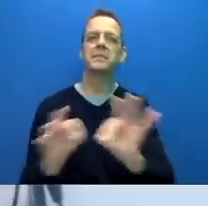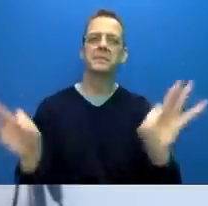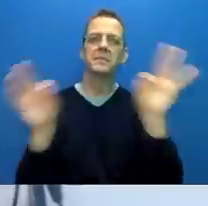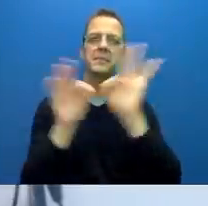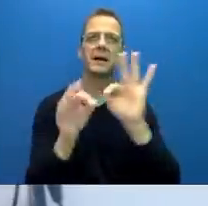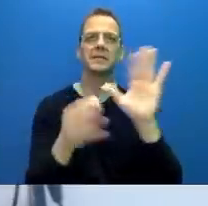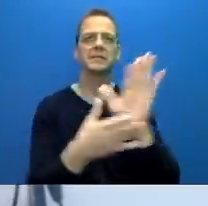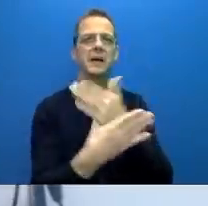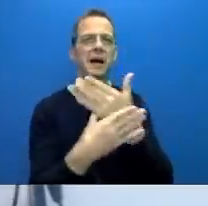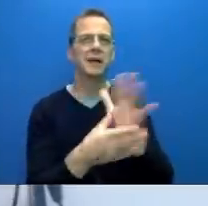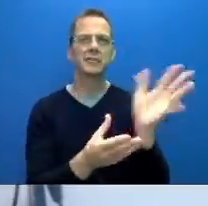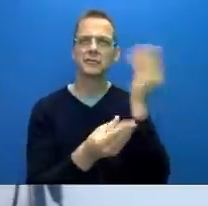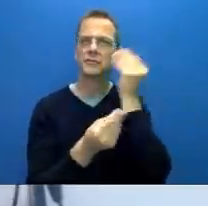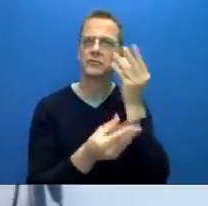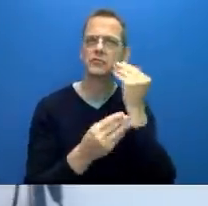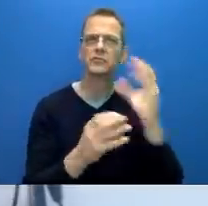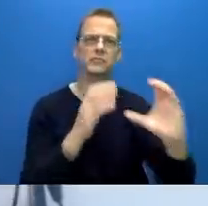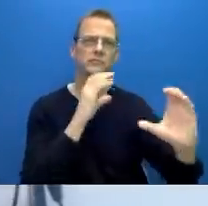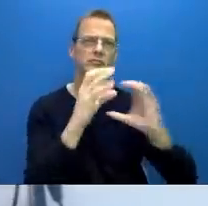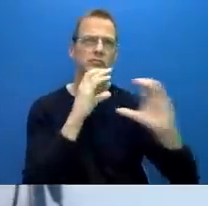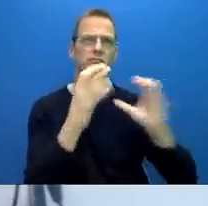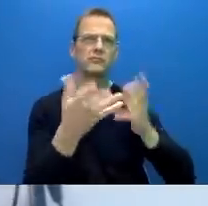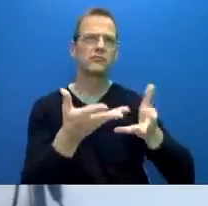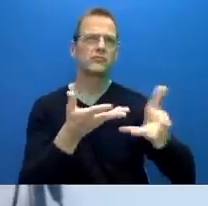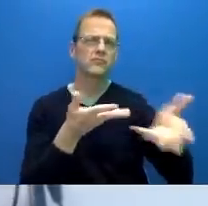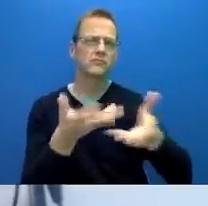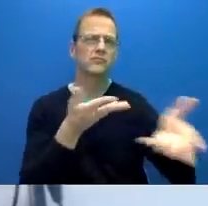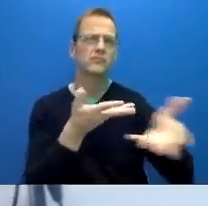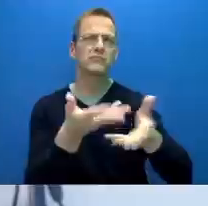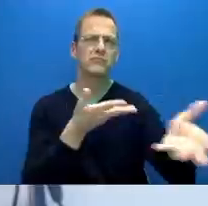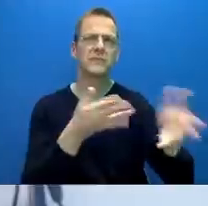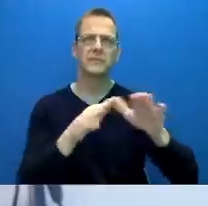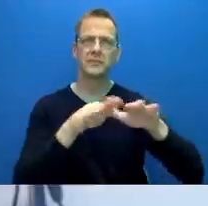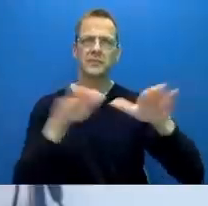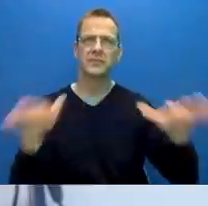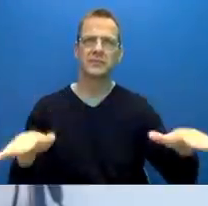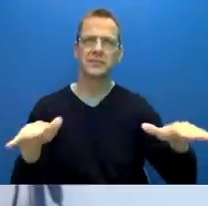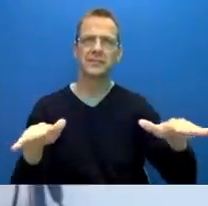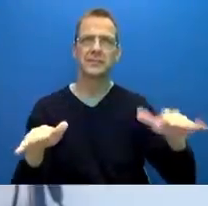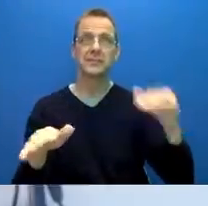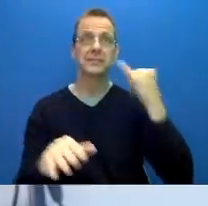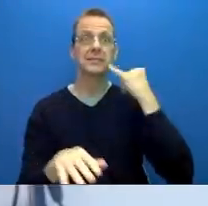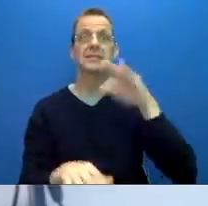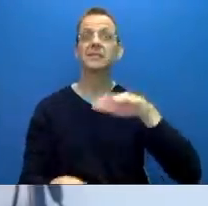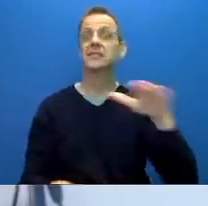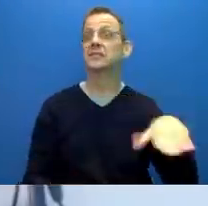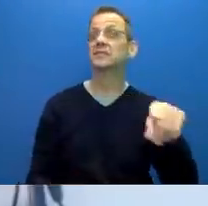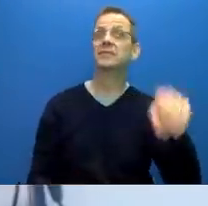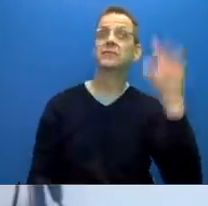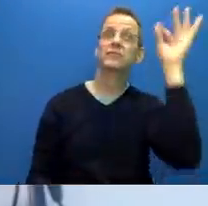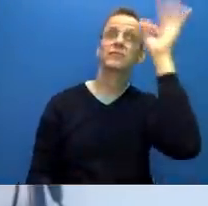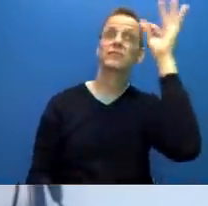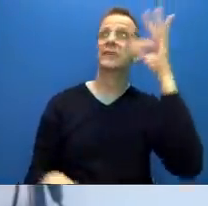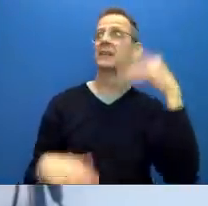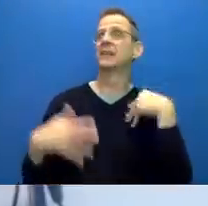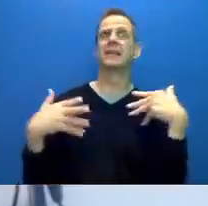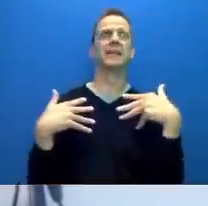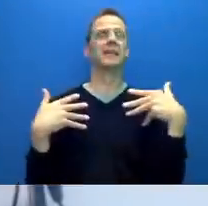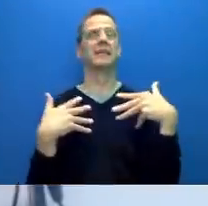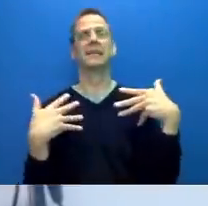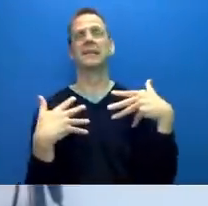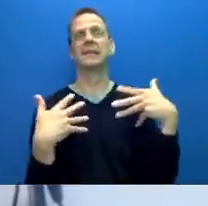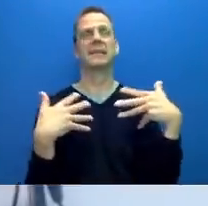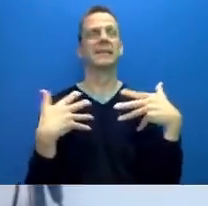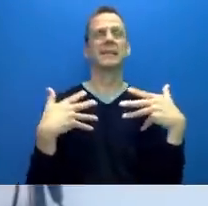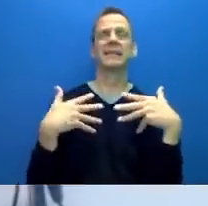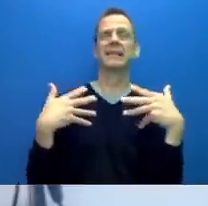And so when it's creating uncertainty, that is going to affect their self-efficacy, for example. So